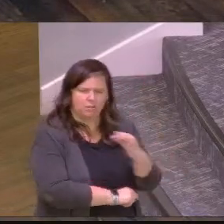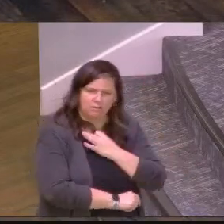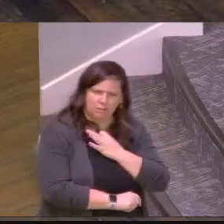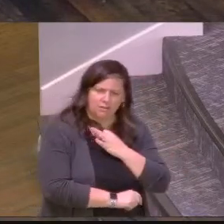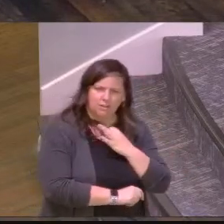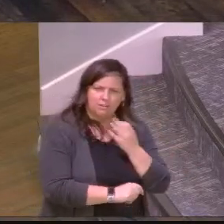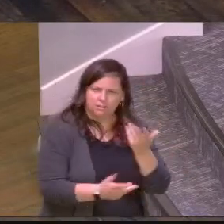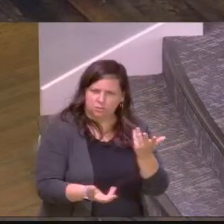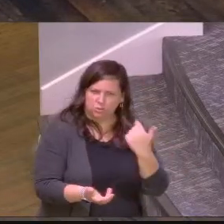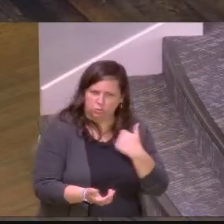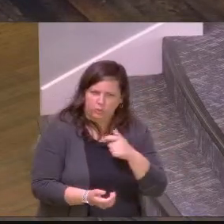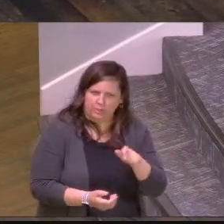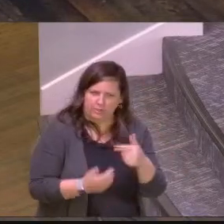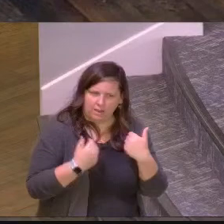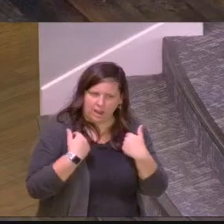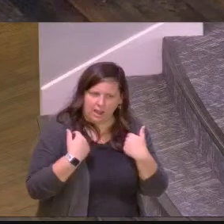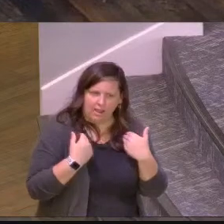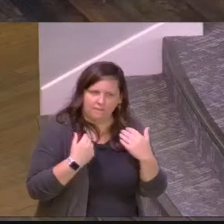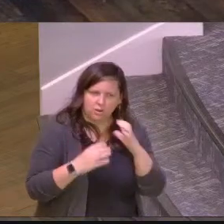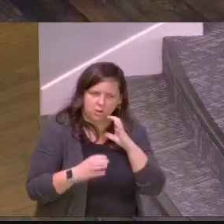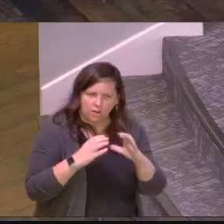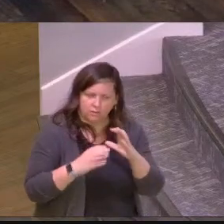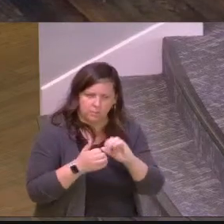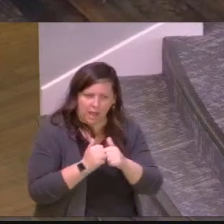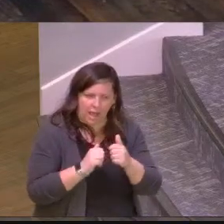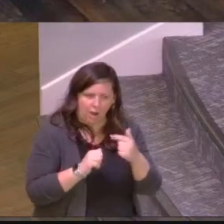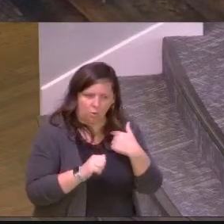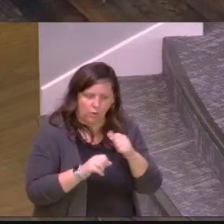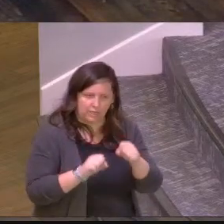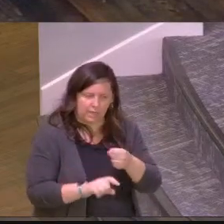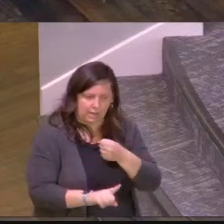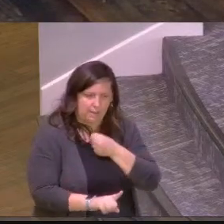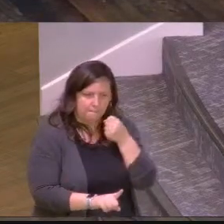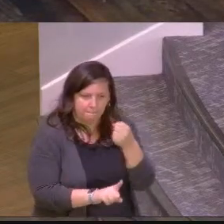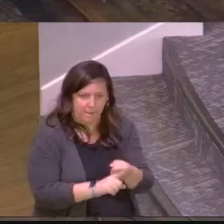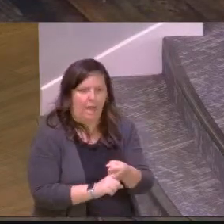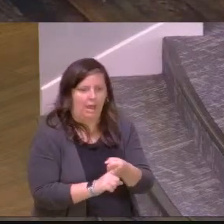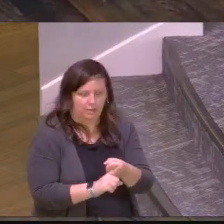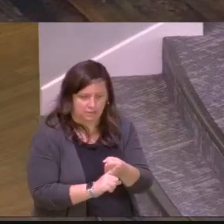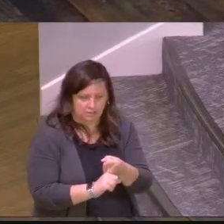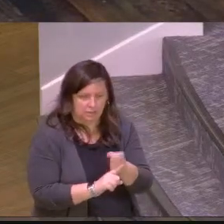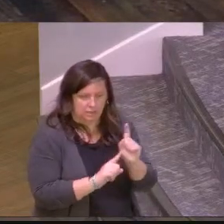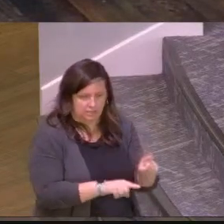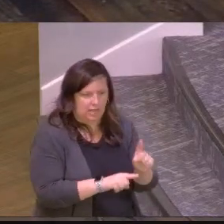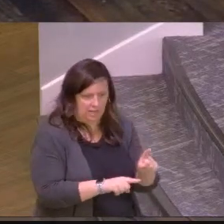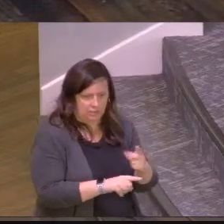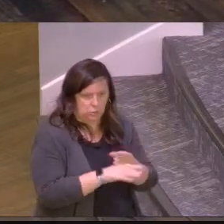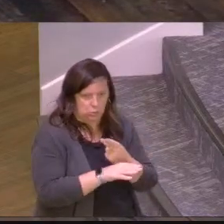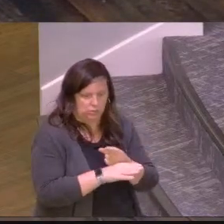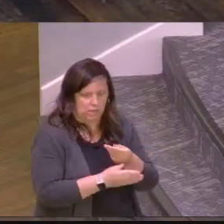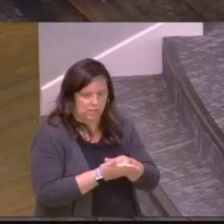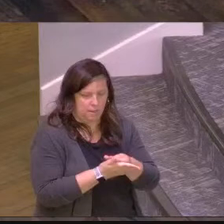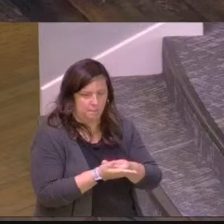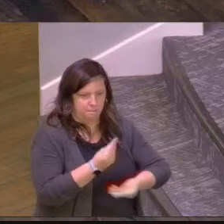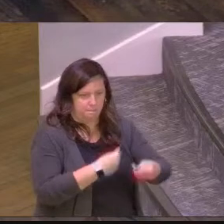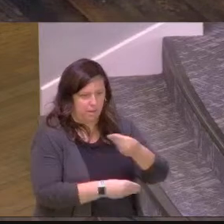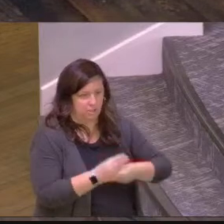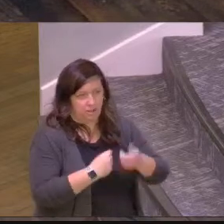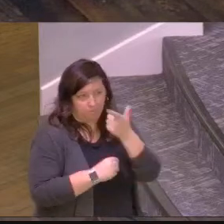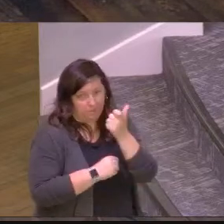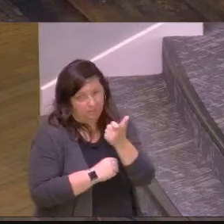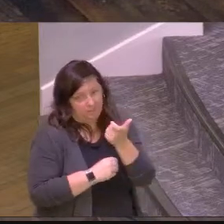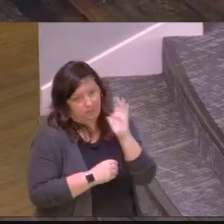conversation to be had about how we can impact attendance via the budget? Because attendance apparently is a really big